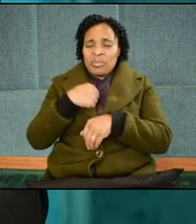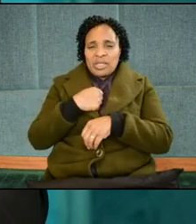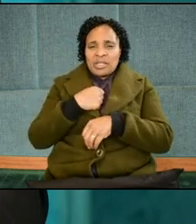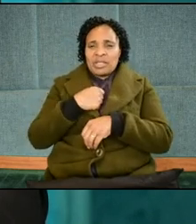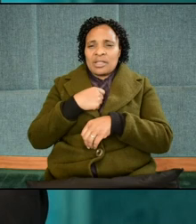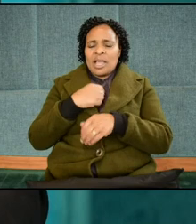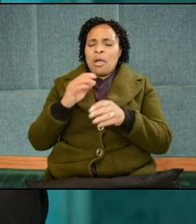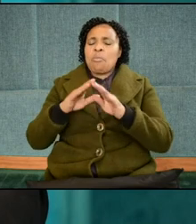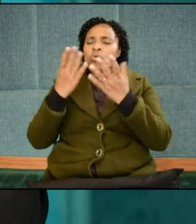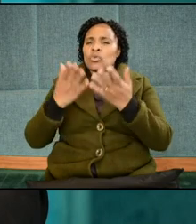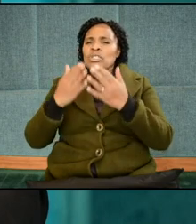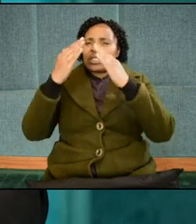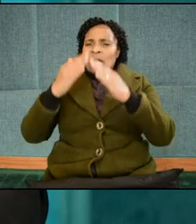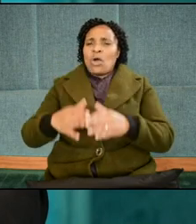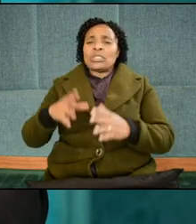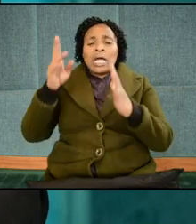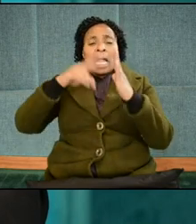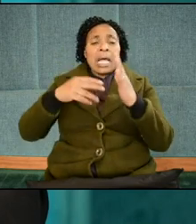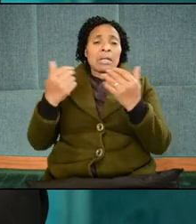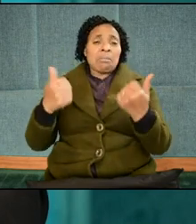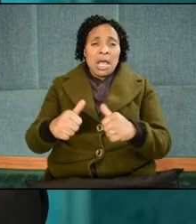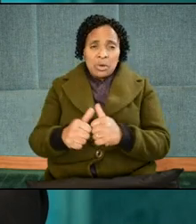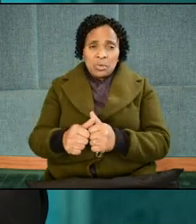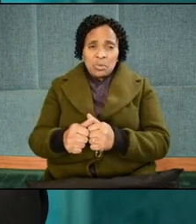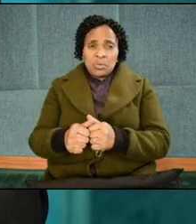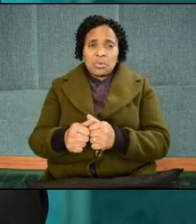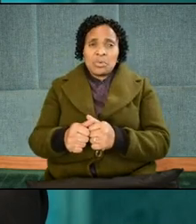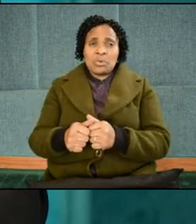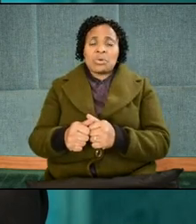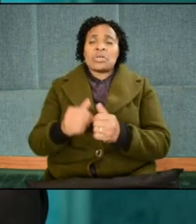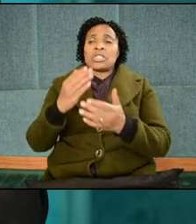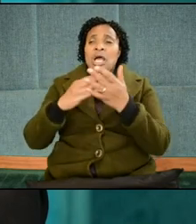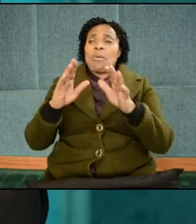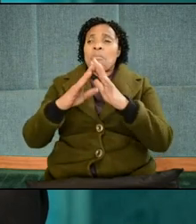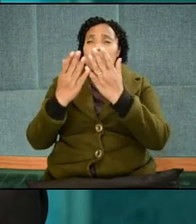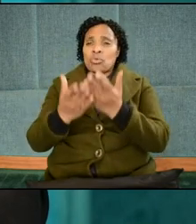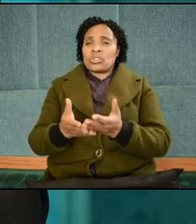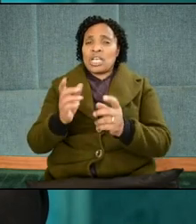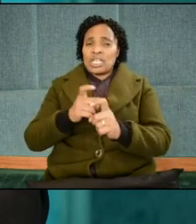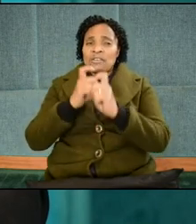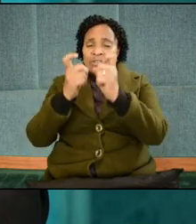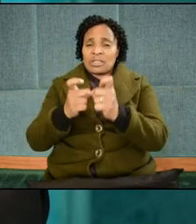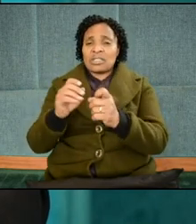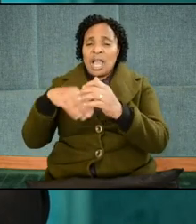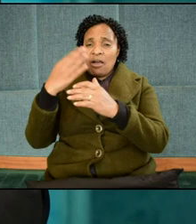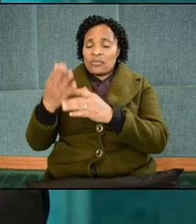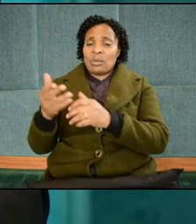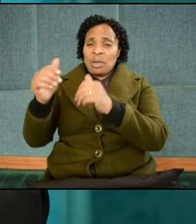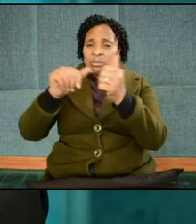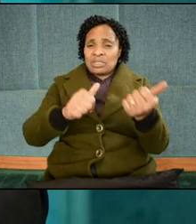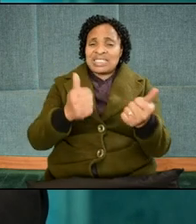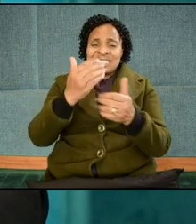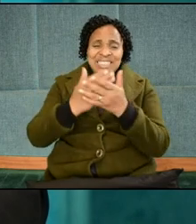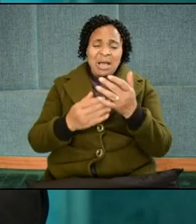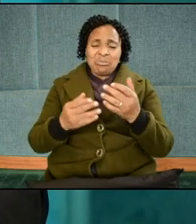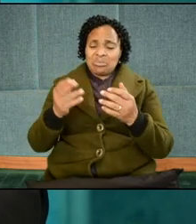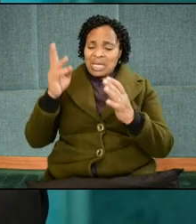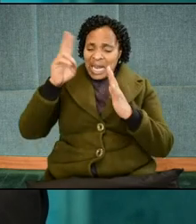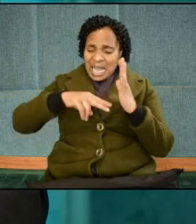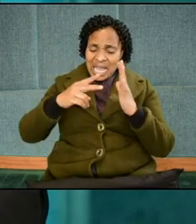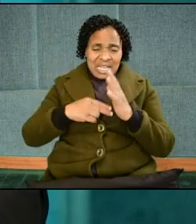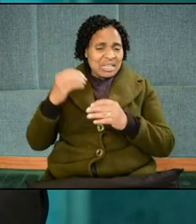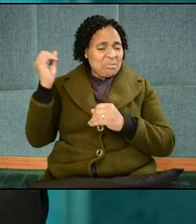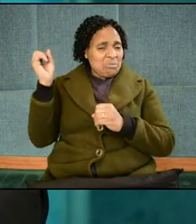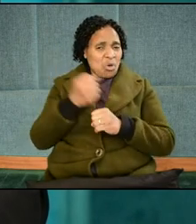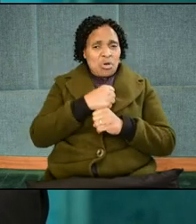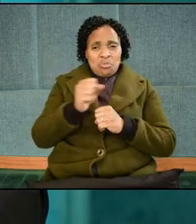There are books in the house you have not read. There are some books I was gifted after my baptism. Some I had not read since